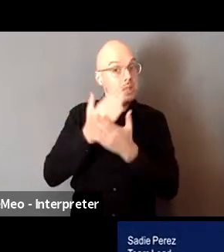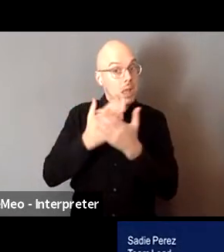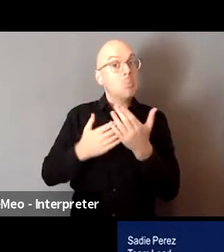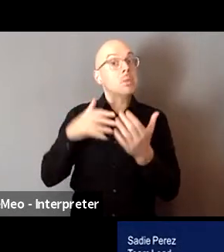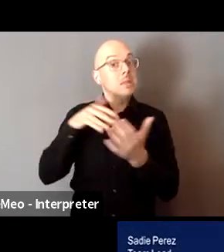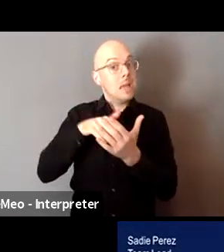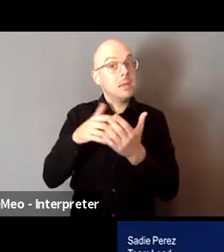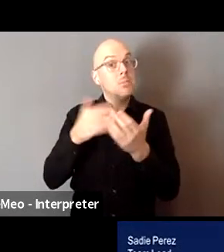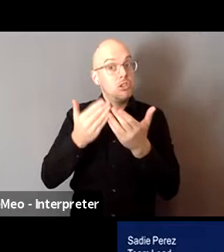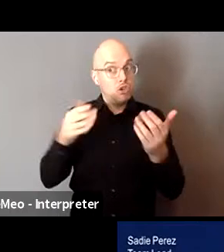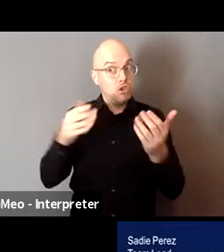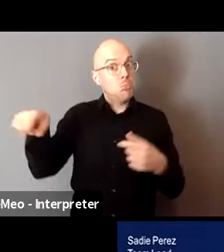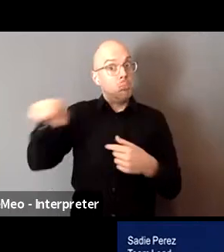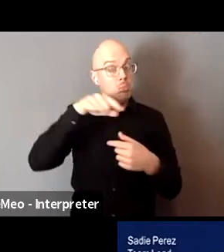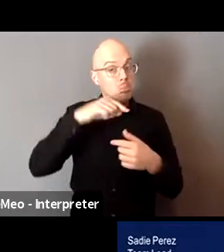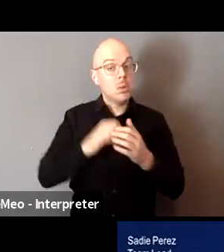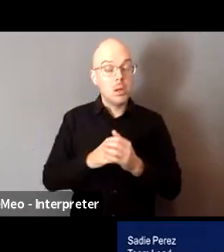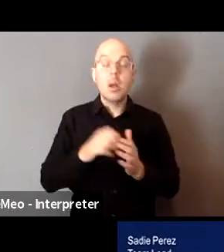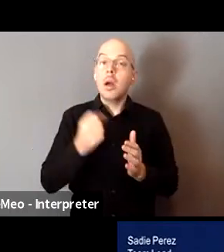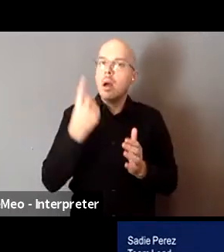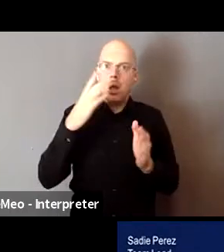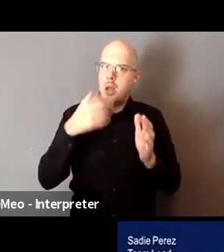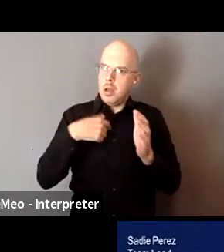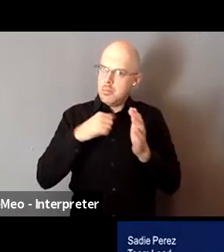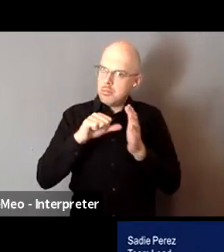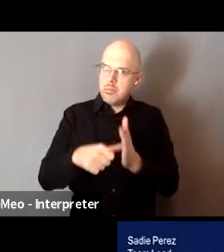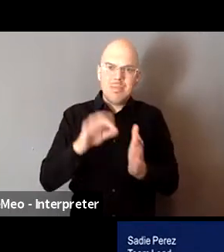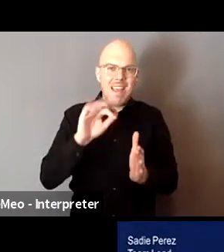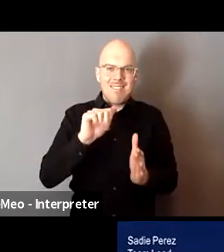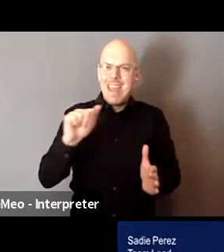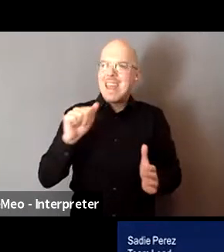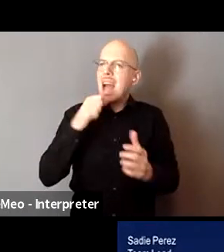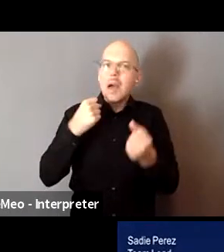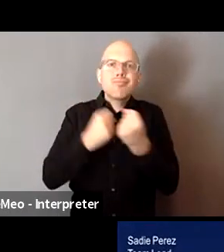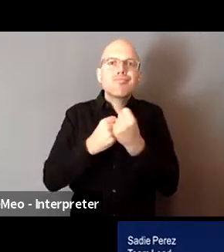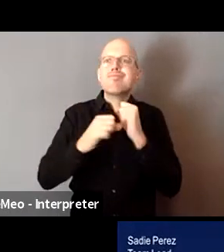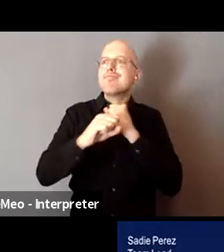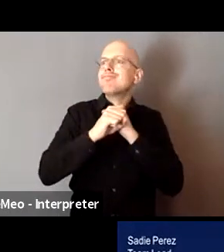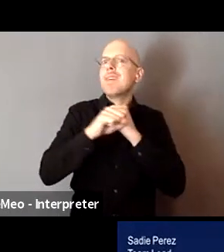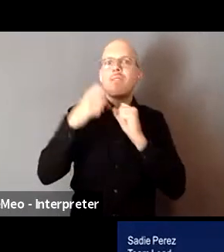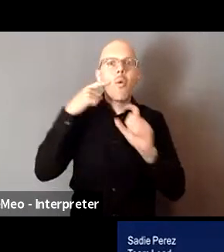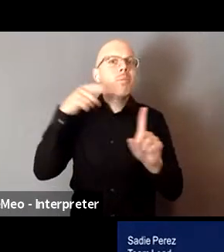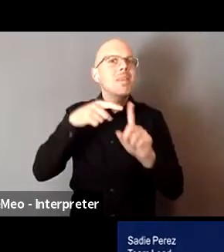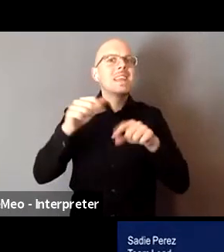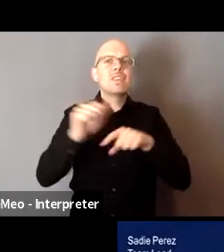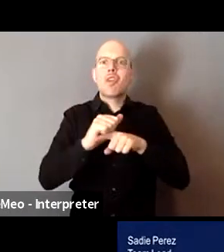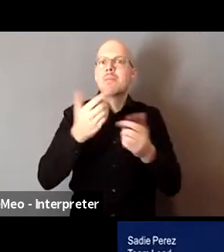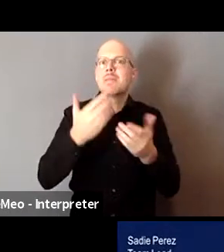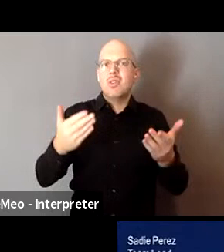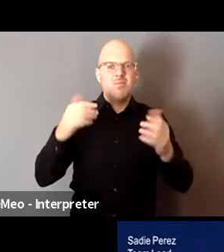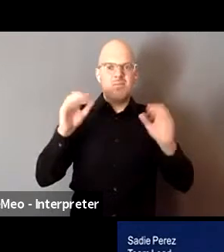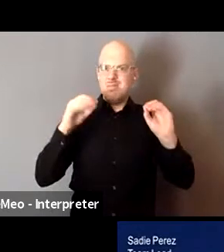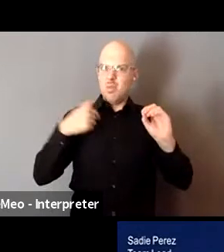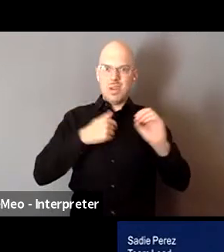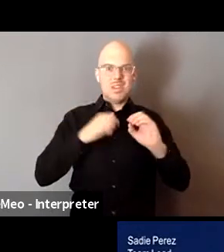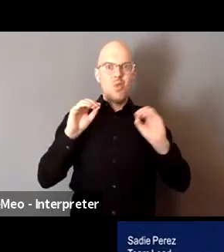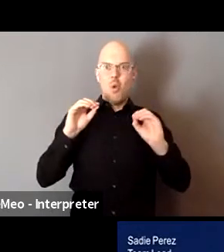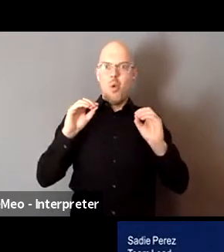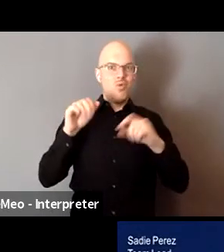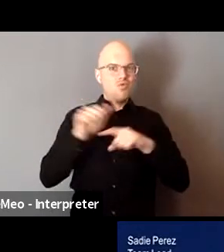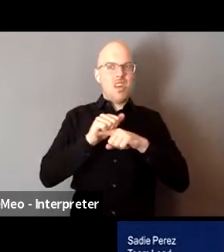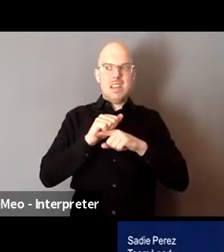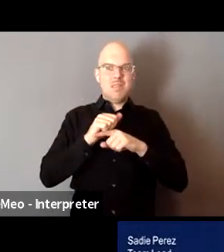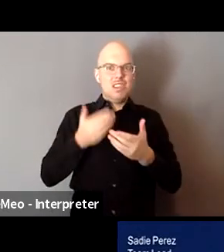The FAA is not endorsing any specific type of training material. We don't have it. My understanding is there is good training